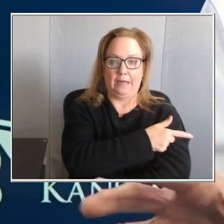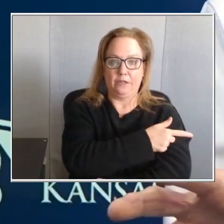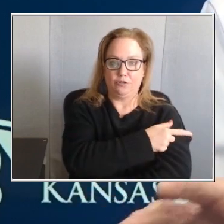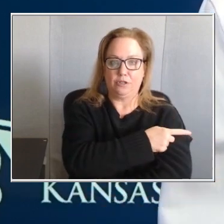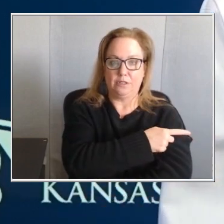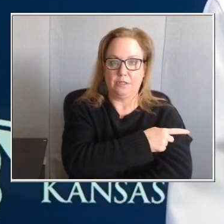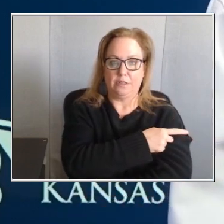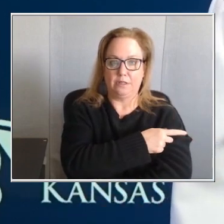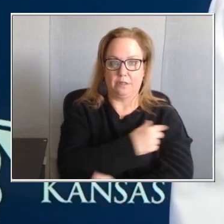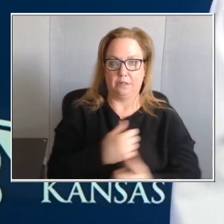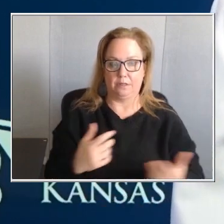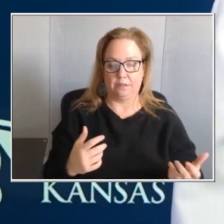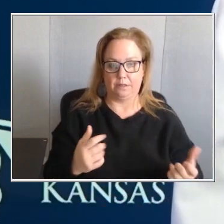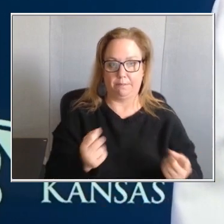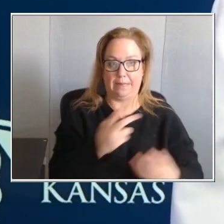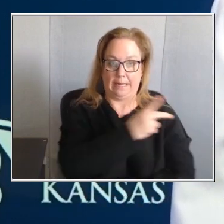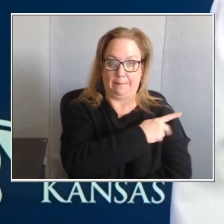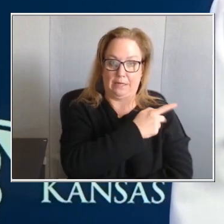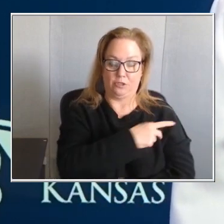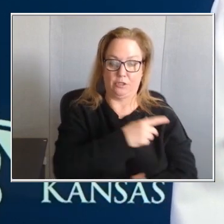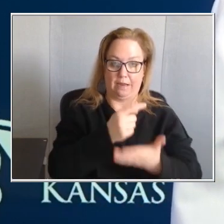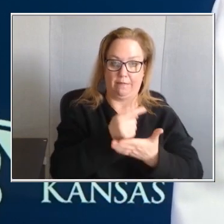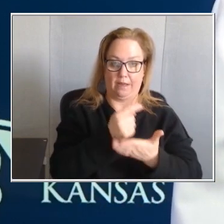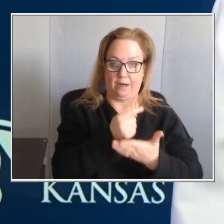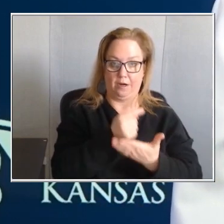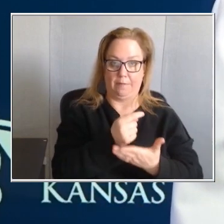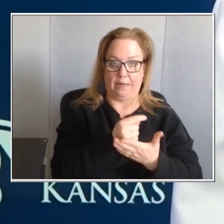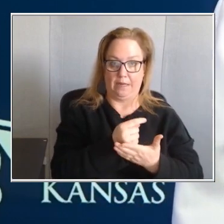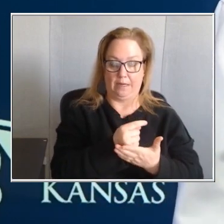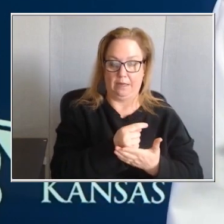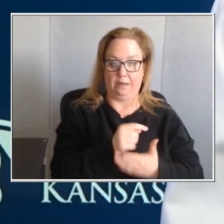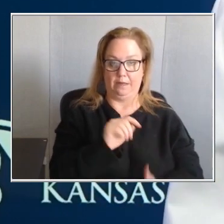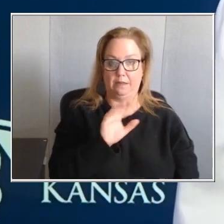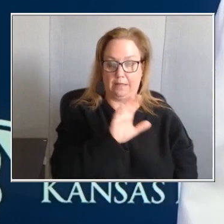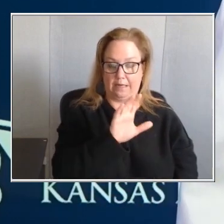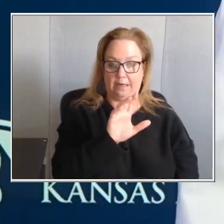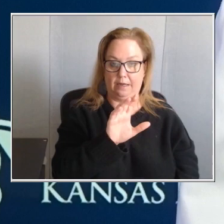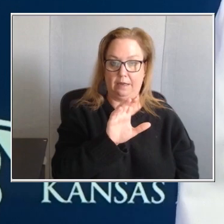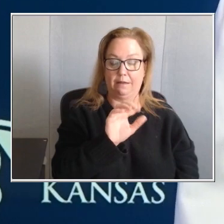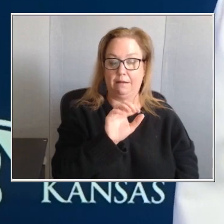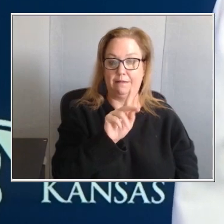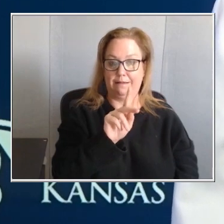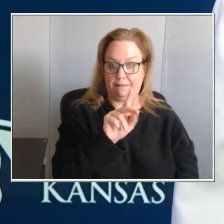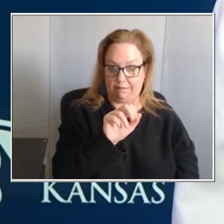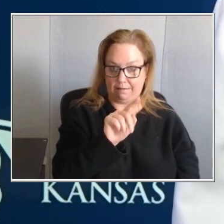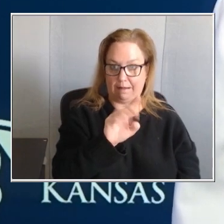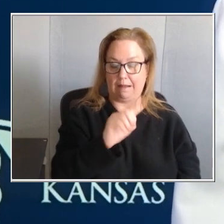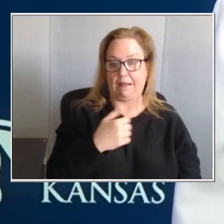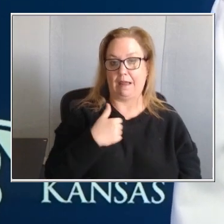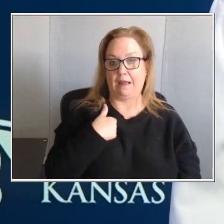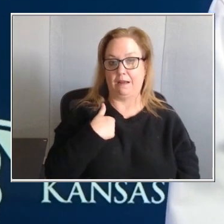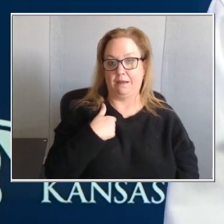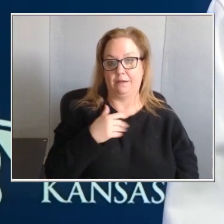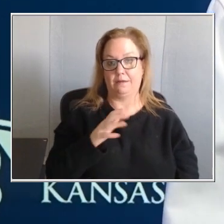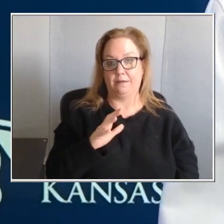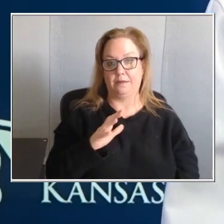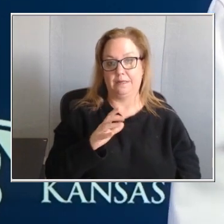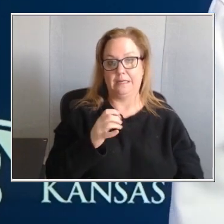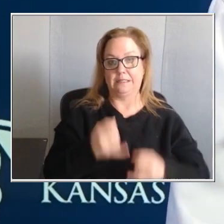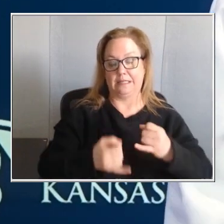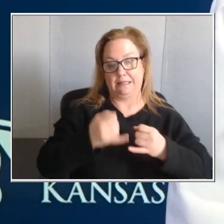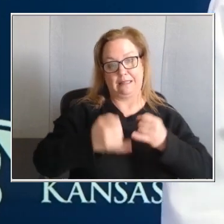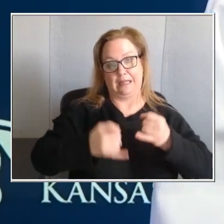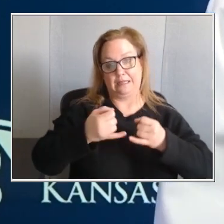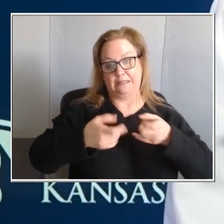who have therapy like that which Katie received, this is a last stop